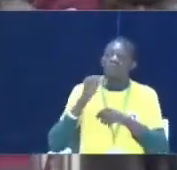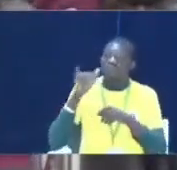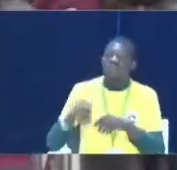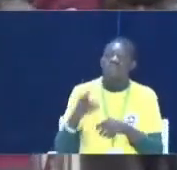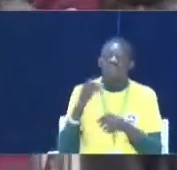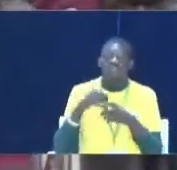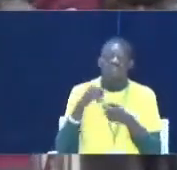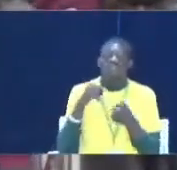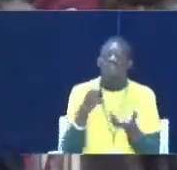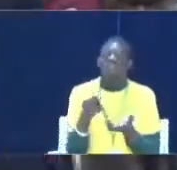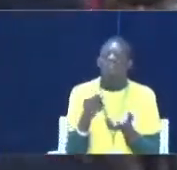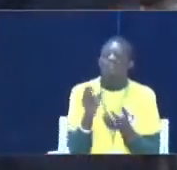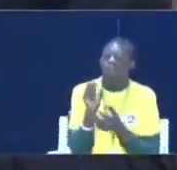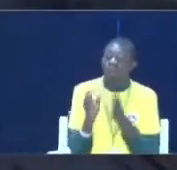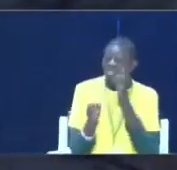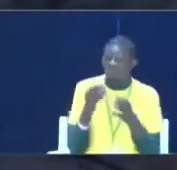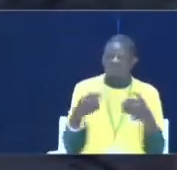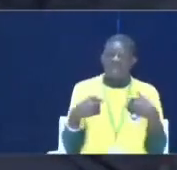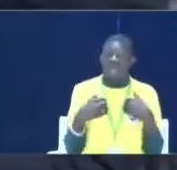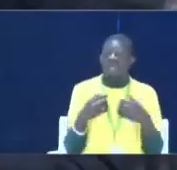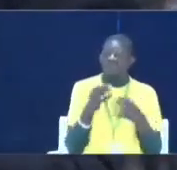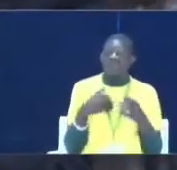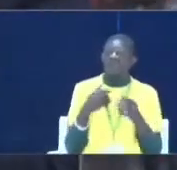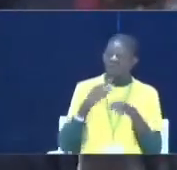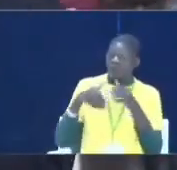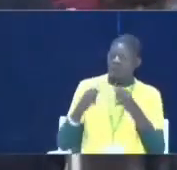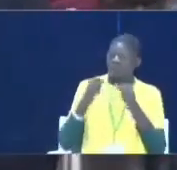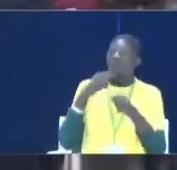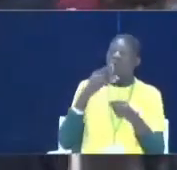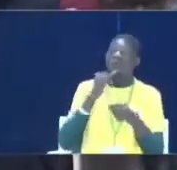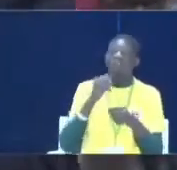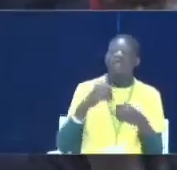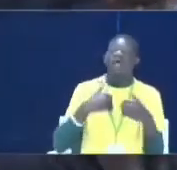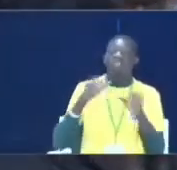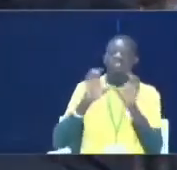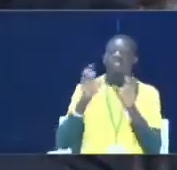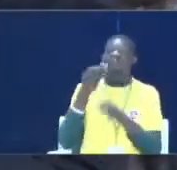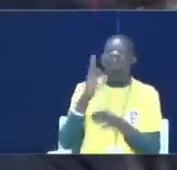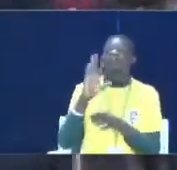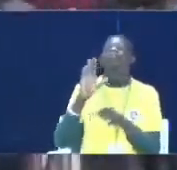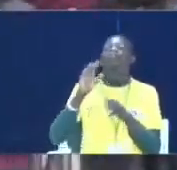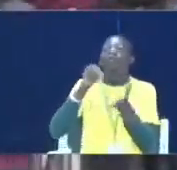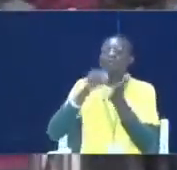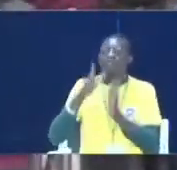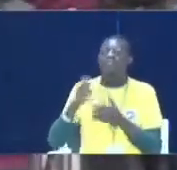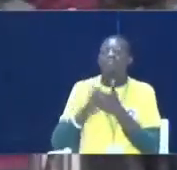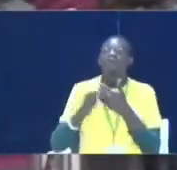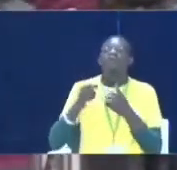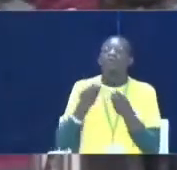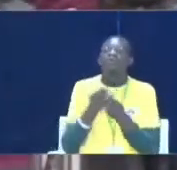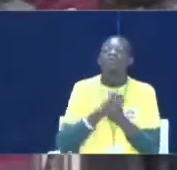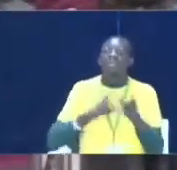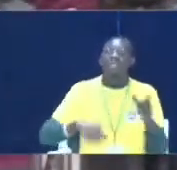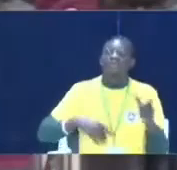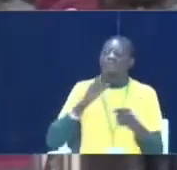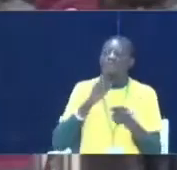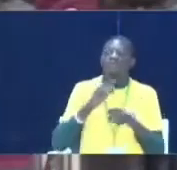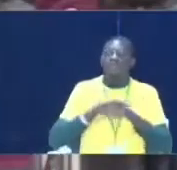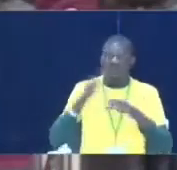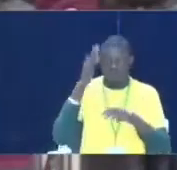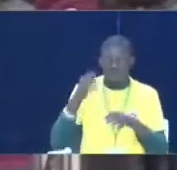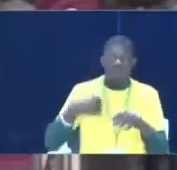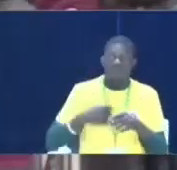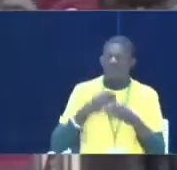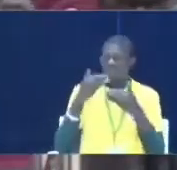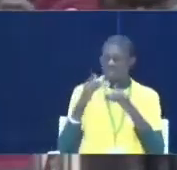it. So if we have the Almighty God who has the seal of all of the earth, the original landlord of the earth, then I don't know why we will